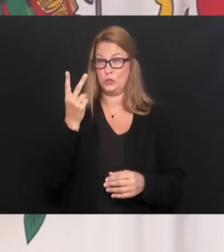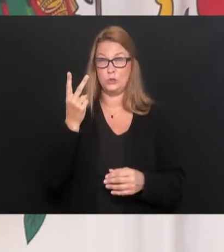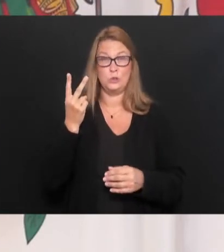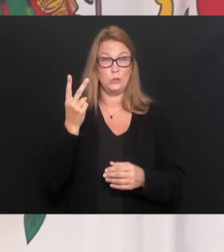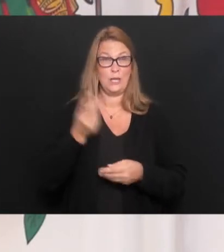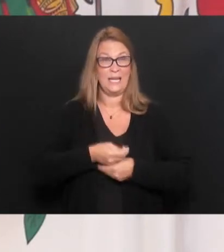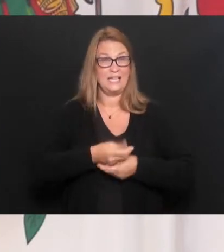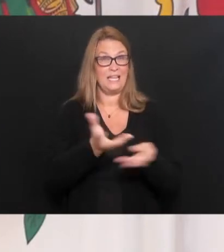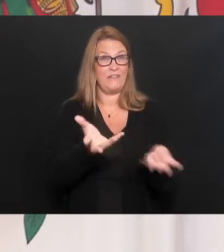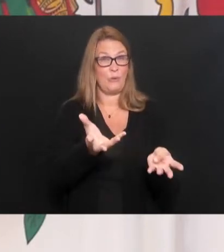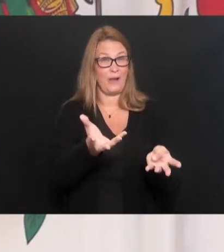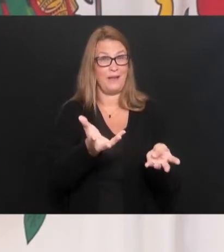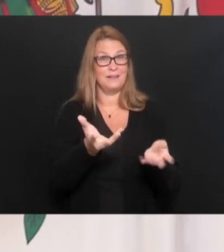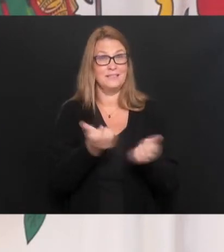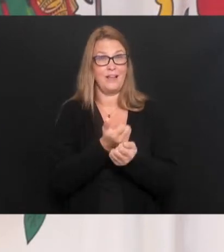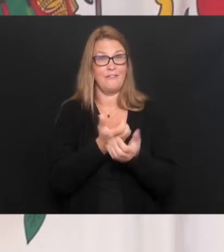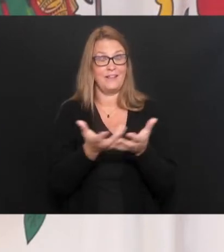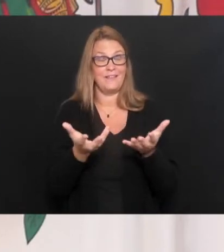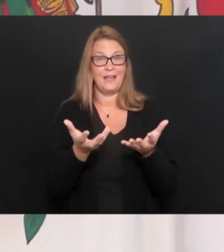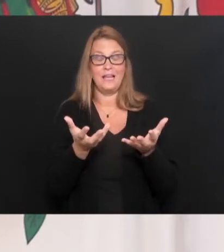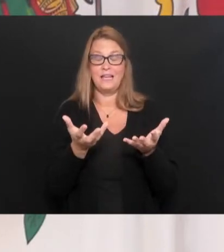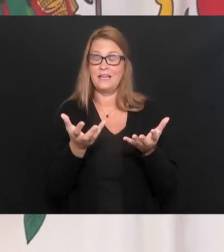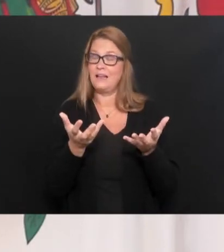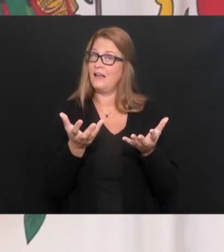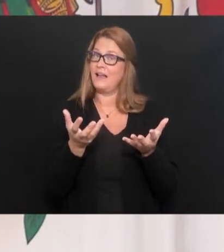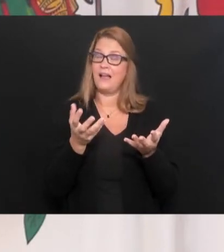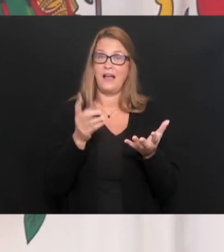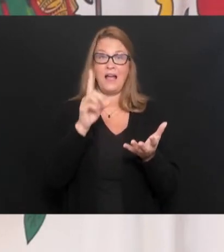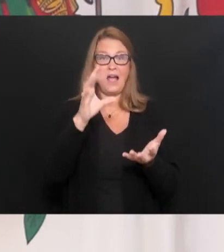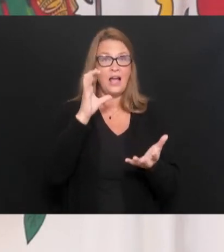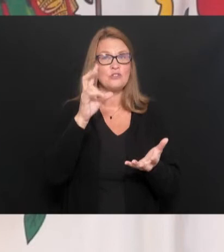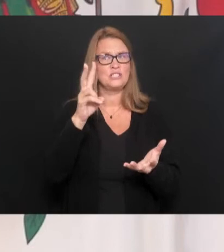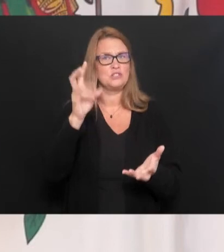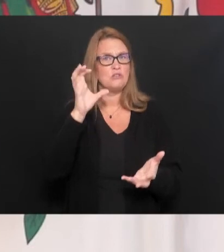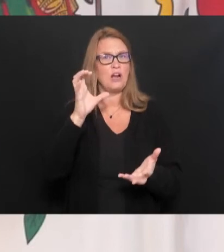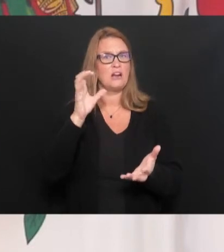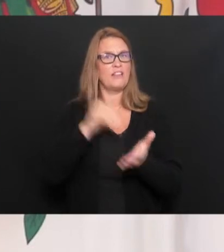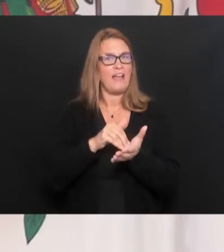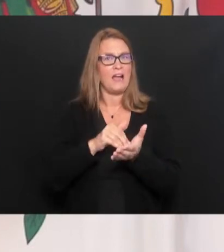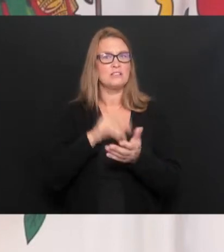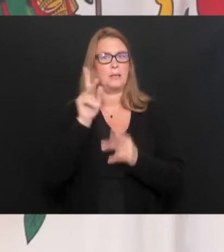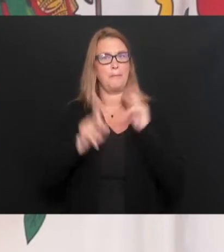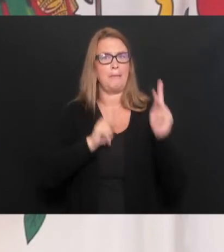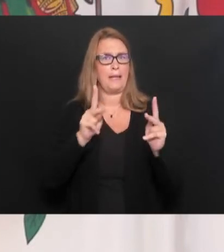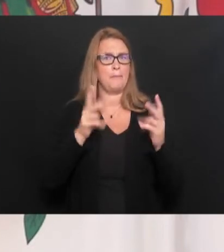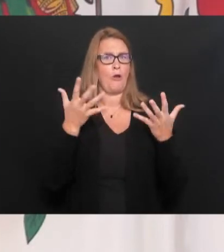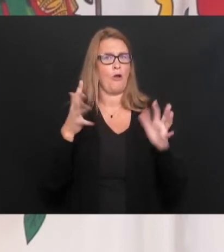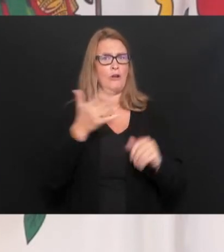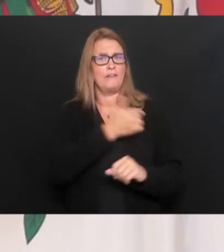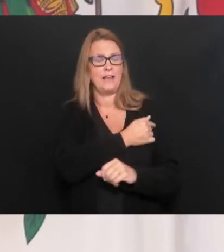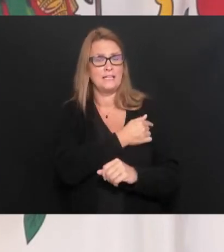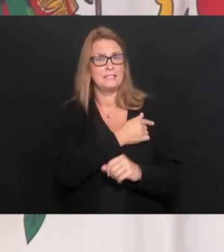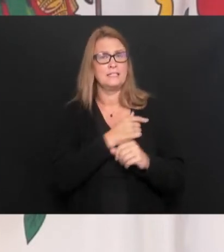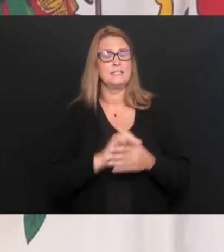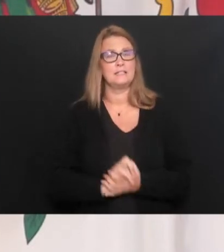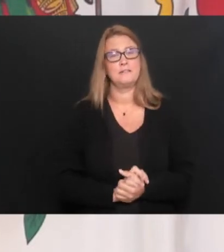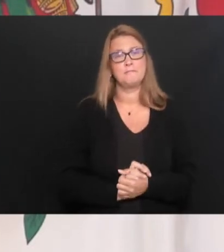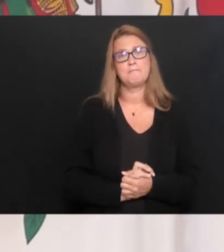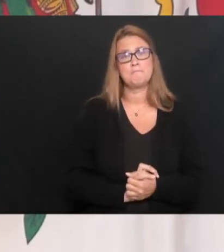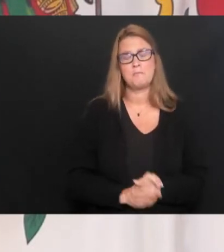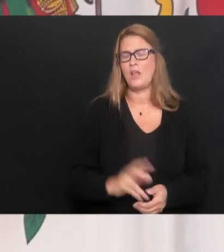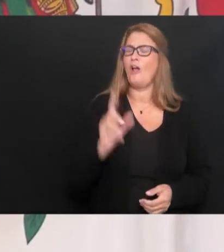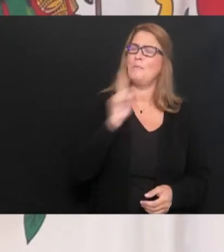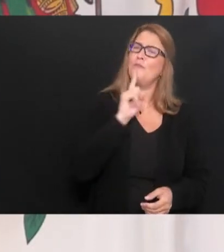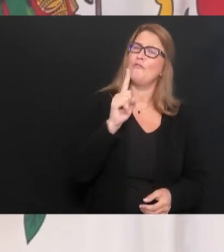Dog, hundreds of thousands of people have been vaccinated. Now, no question, some of them would have been vaccinated anyway, without